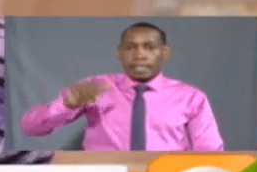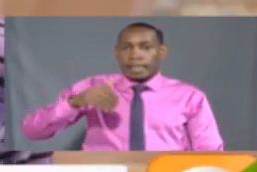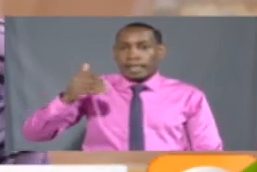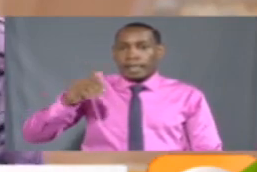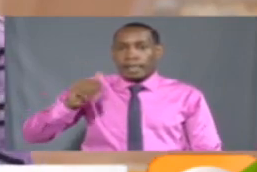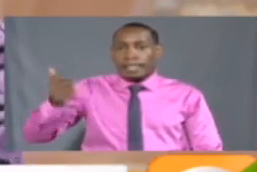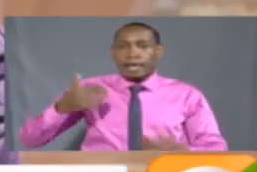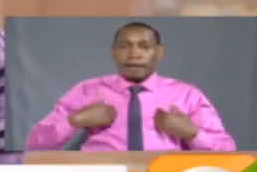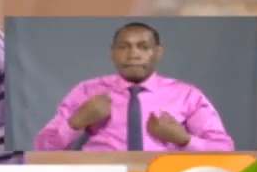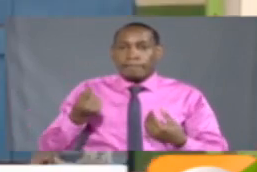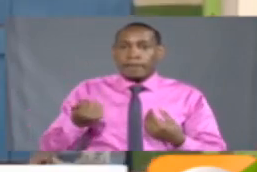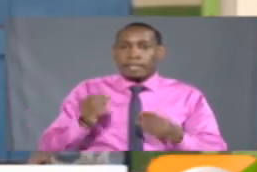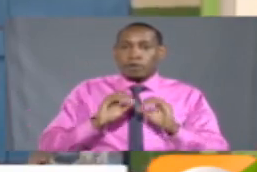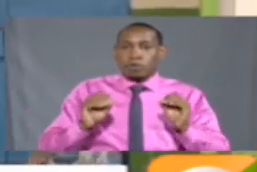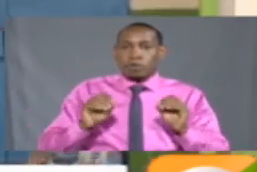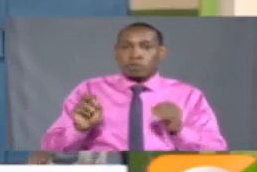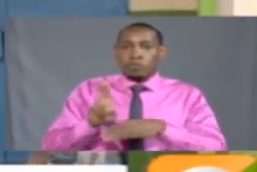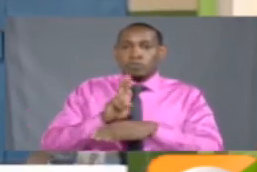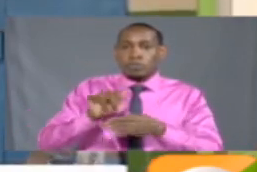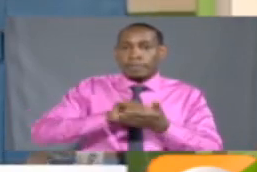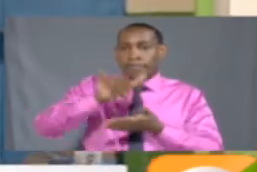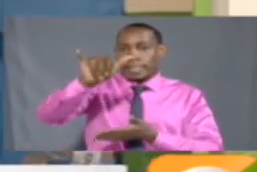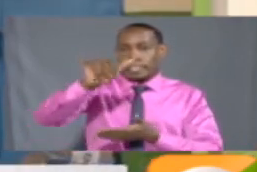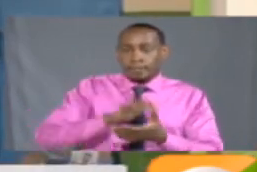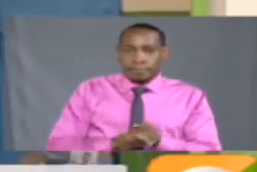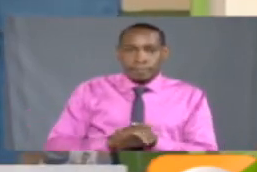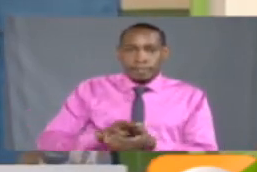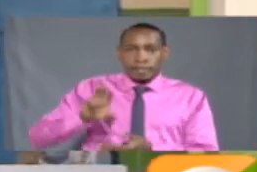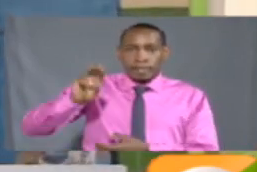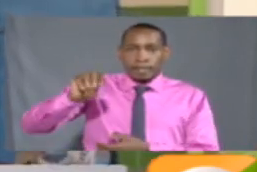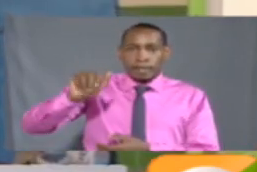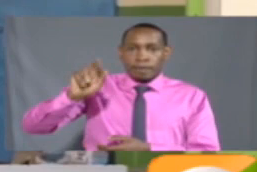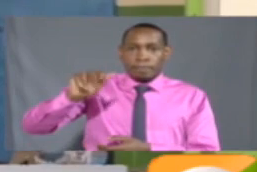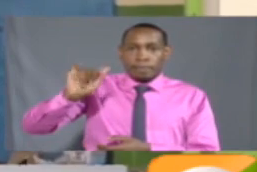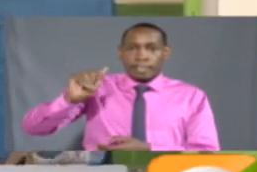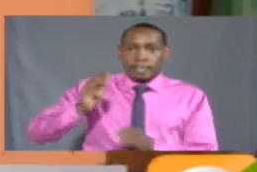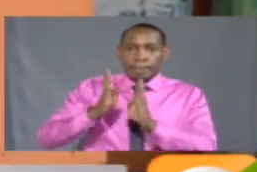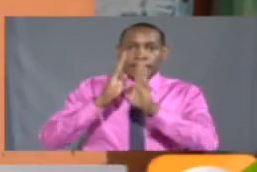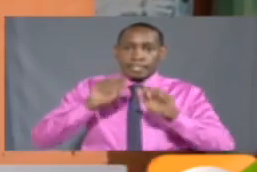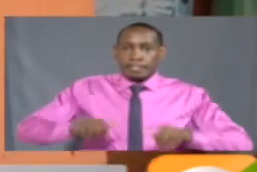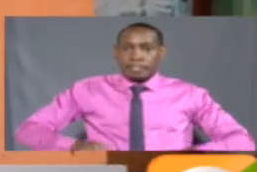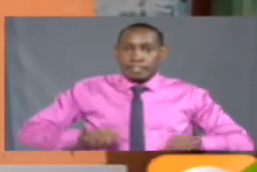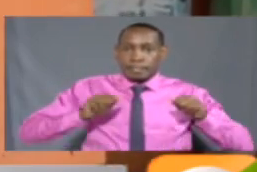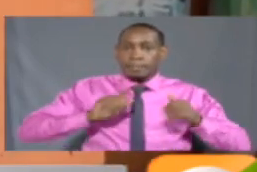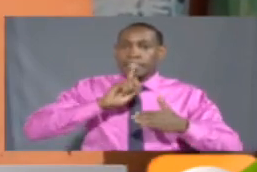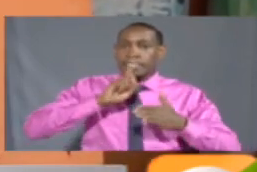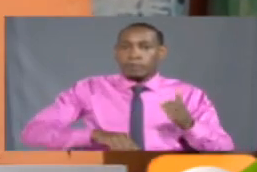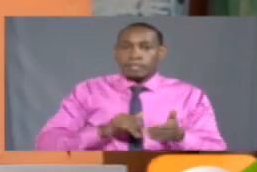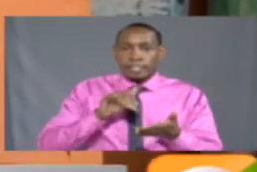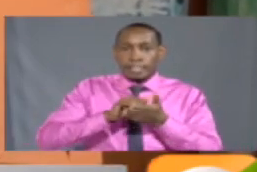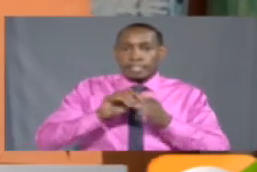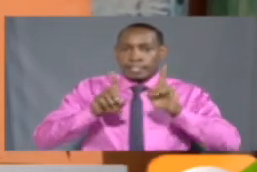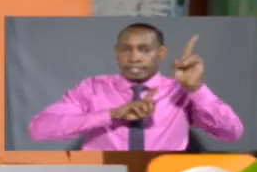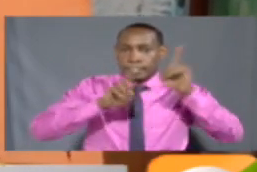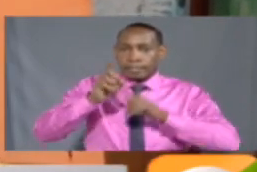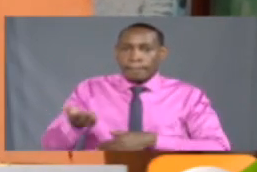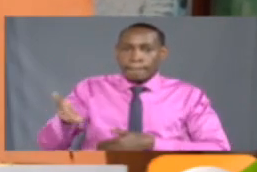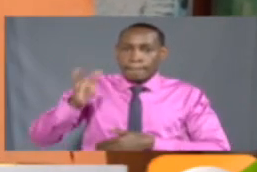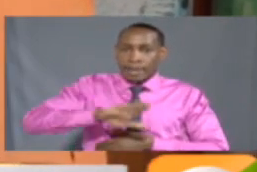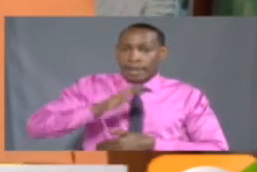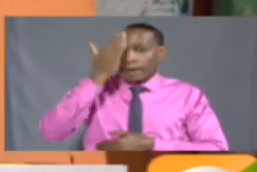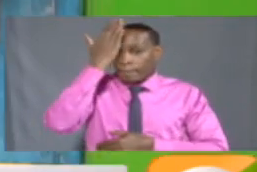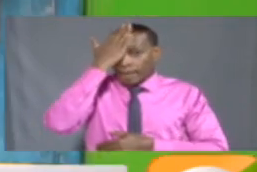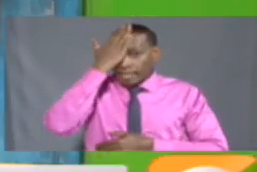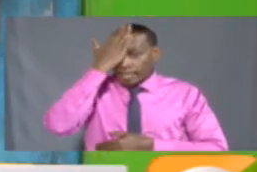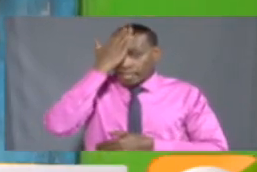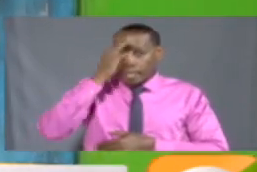pesa ya kupanda ndege. Mandera Bus Chairman Mohammed Bardad stating that though transportation resumed Monday,